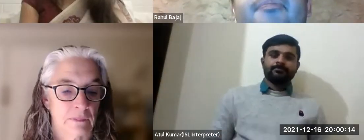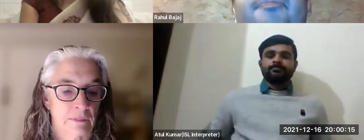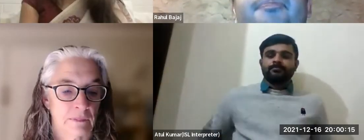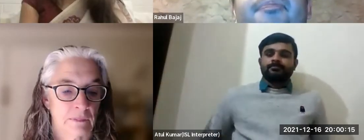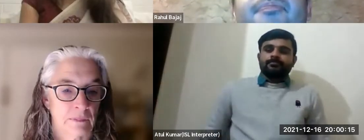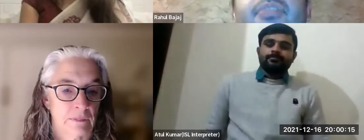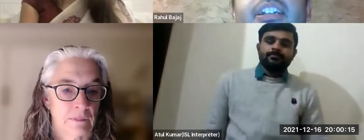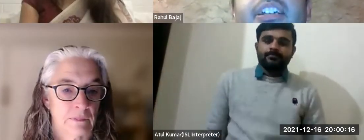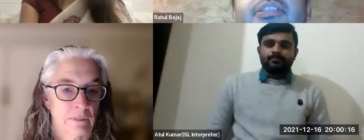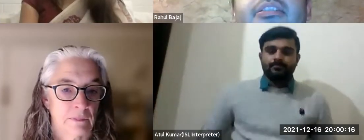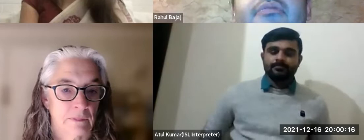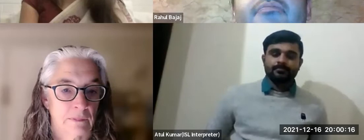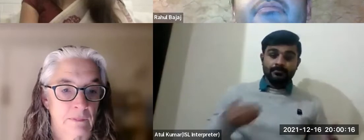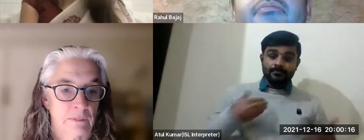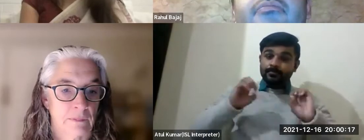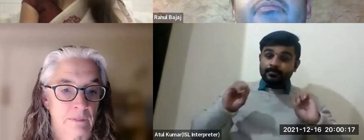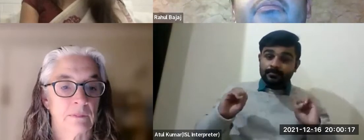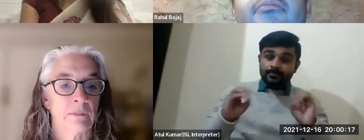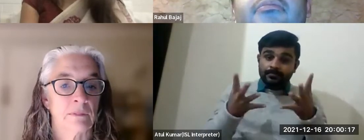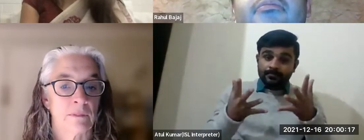Yes. Shall I start?